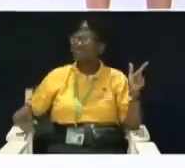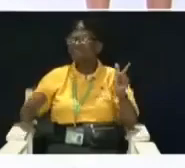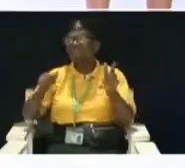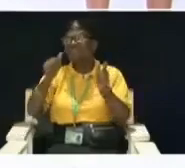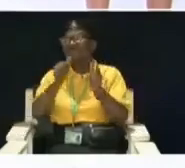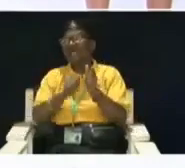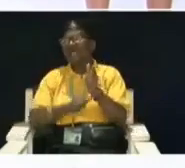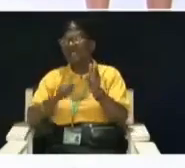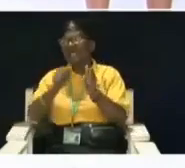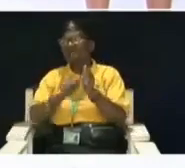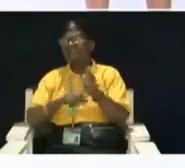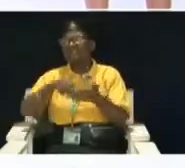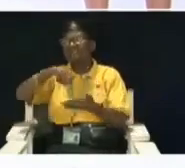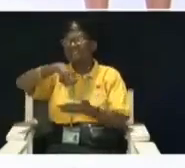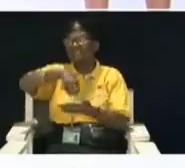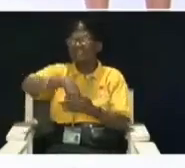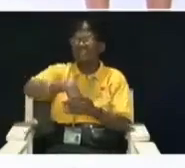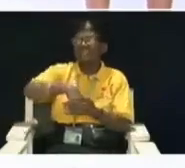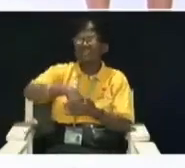Lord,